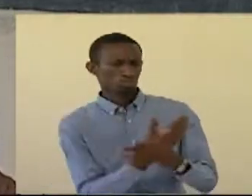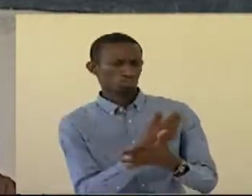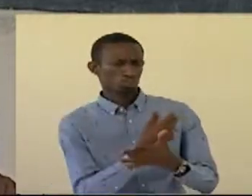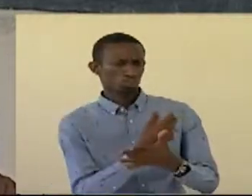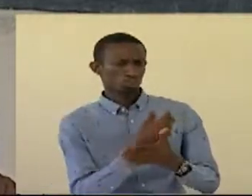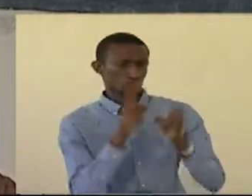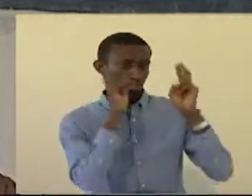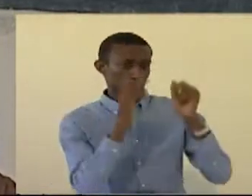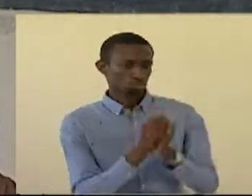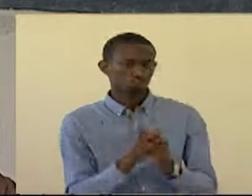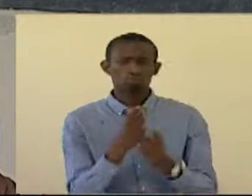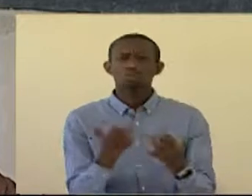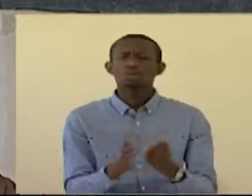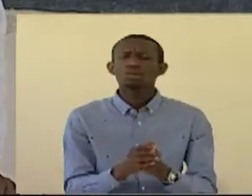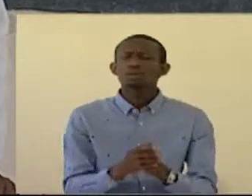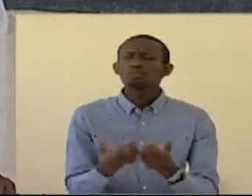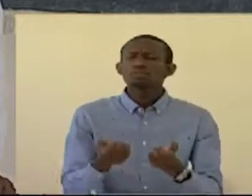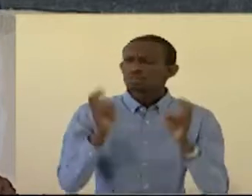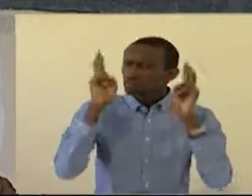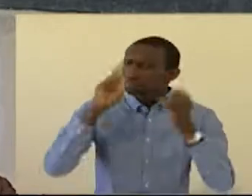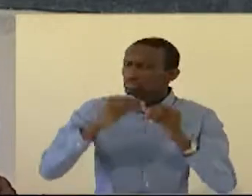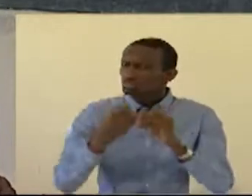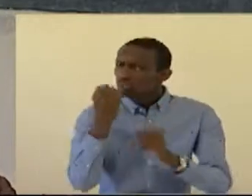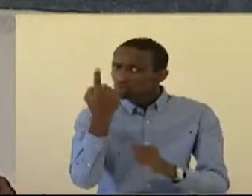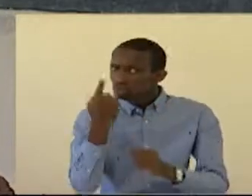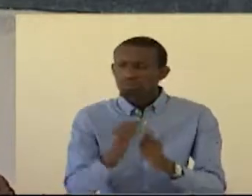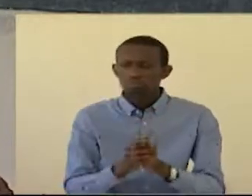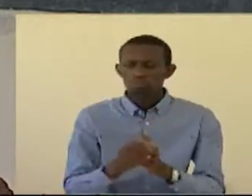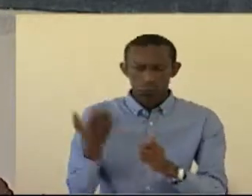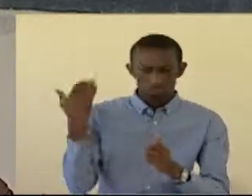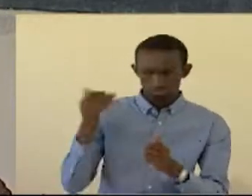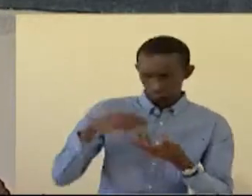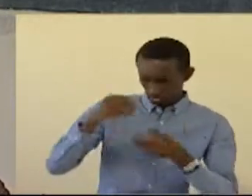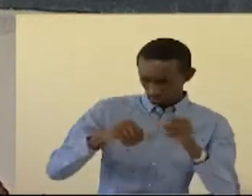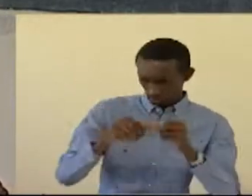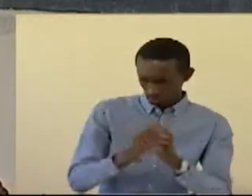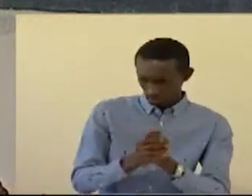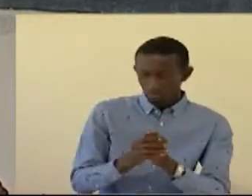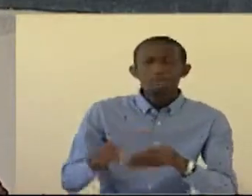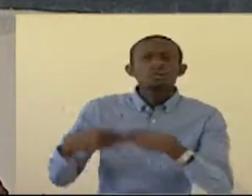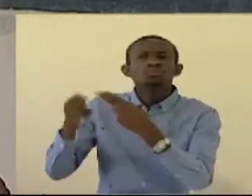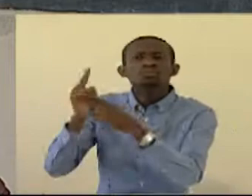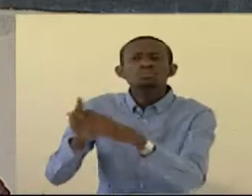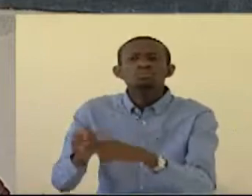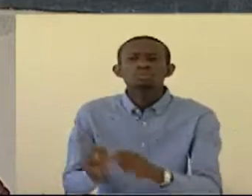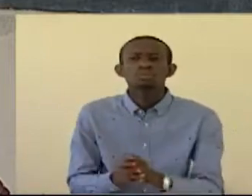here we have question number 1, name and write a mechanism for the reaction